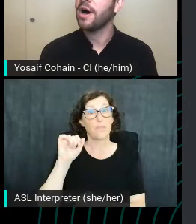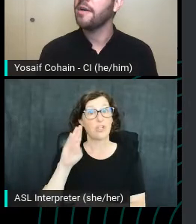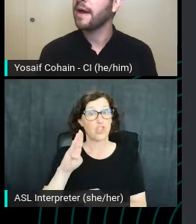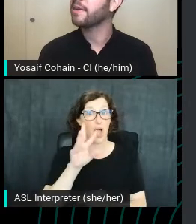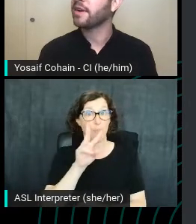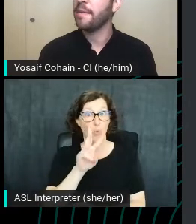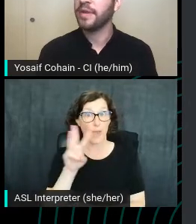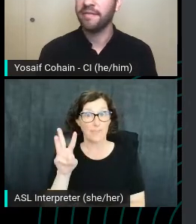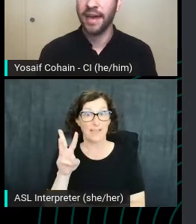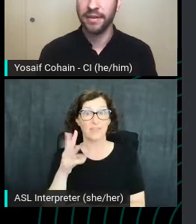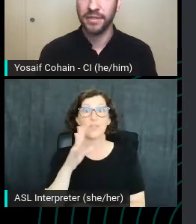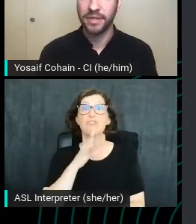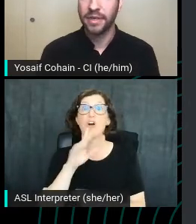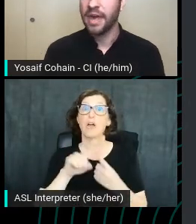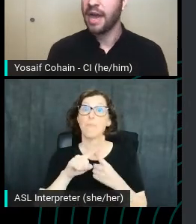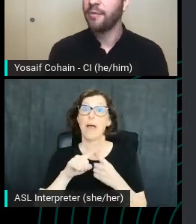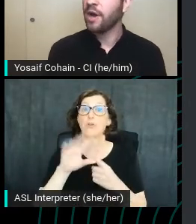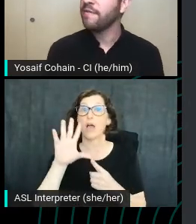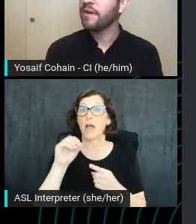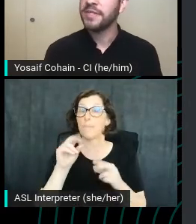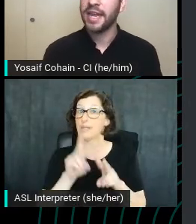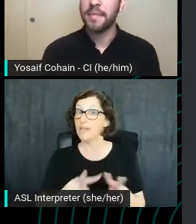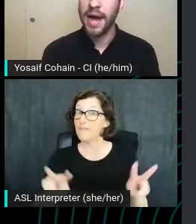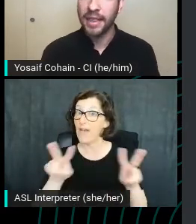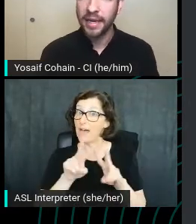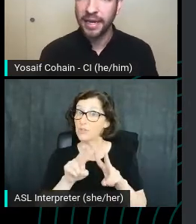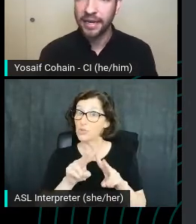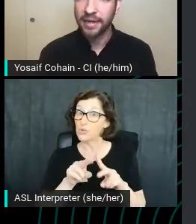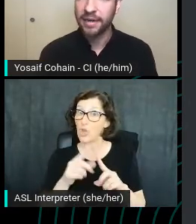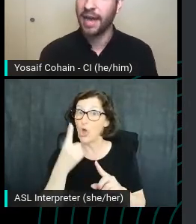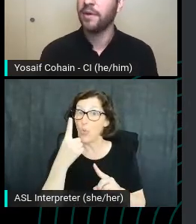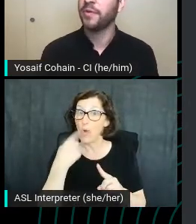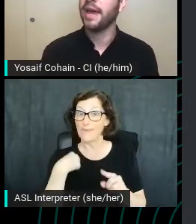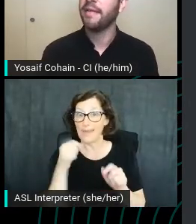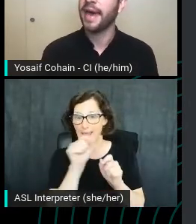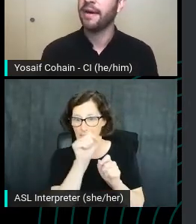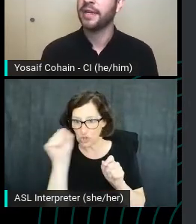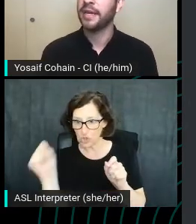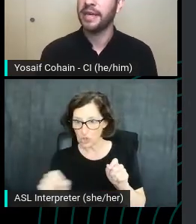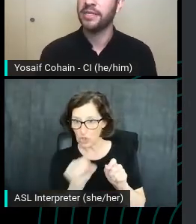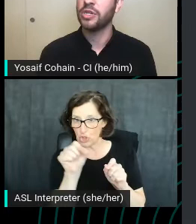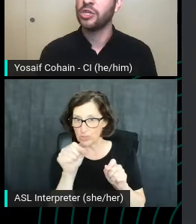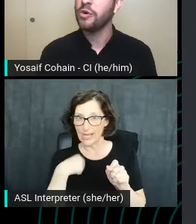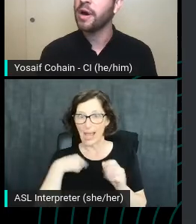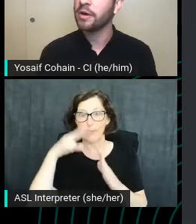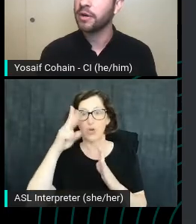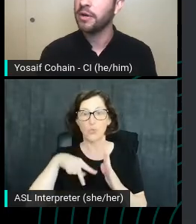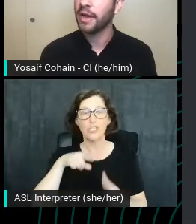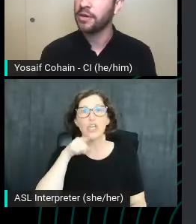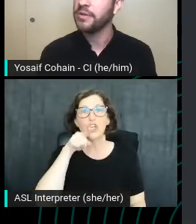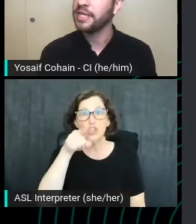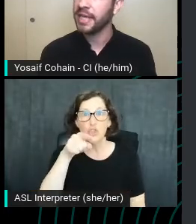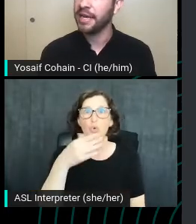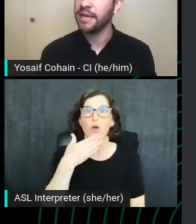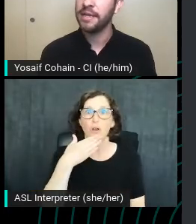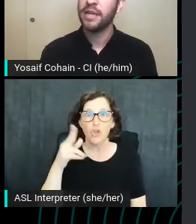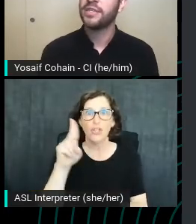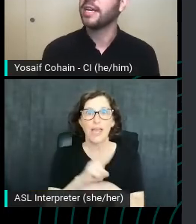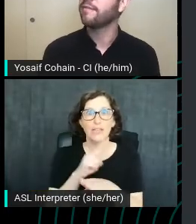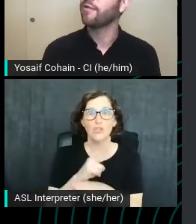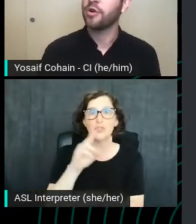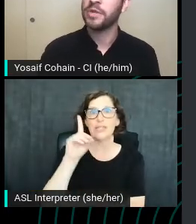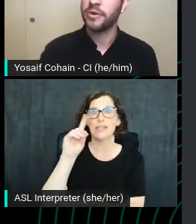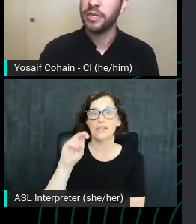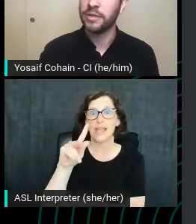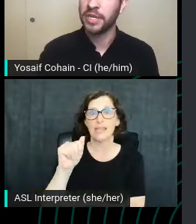they talk about their company values. And one of those that I'm highlighting here and will read out loud is, "You are good at using data